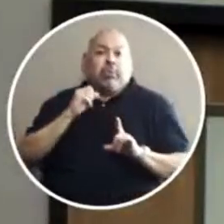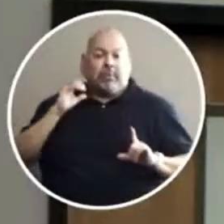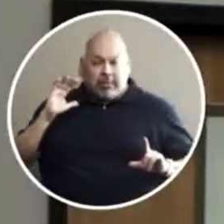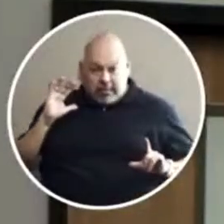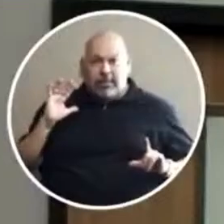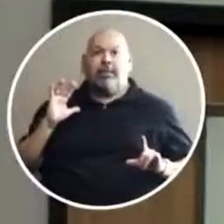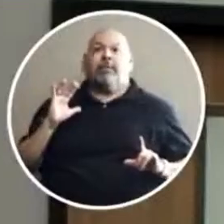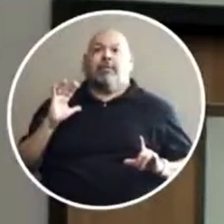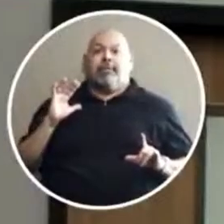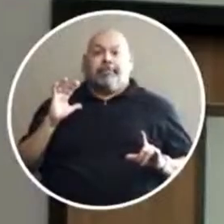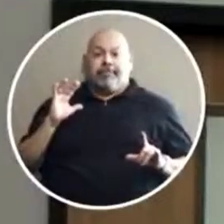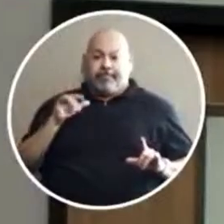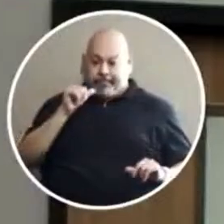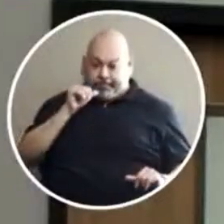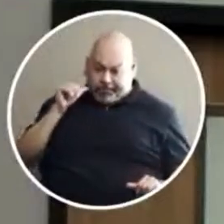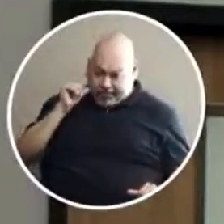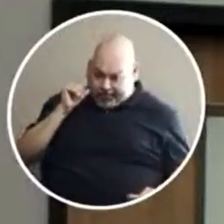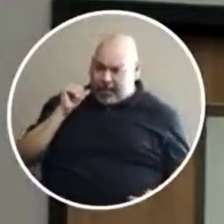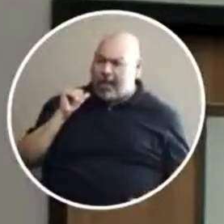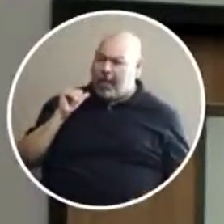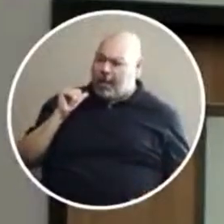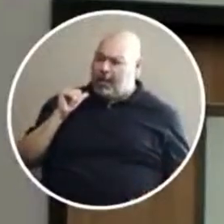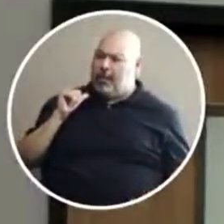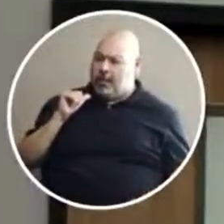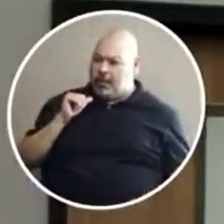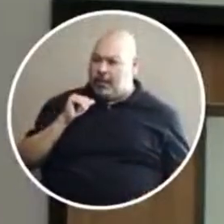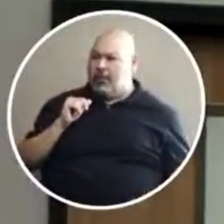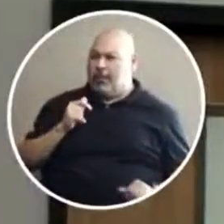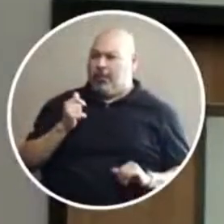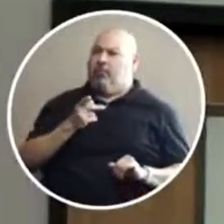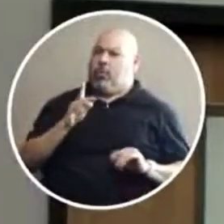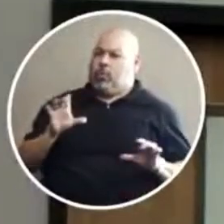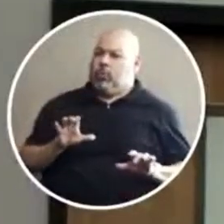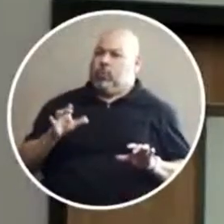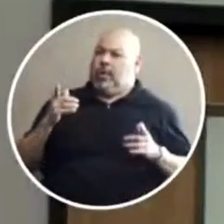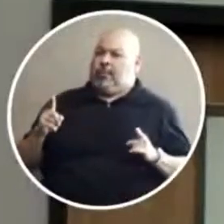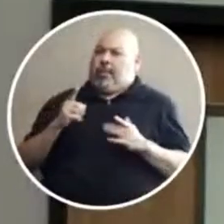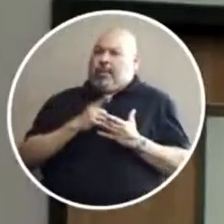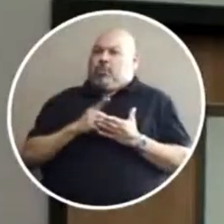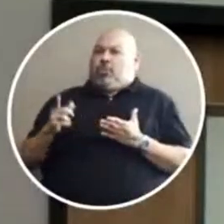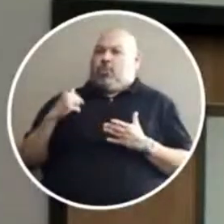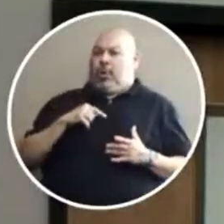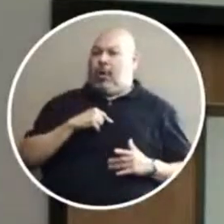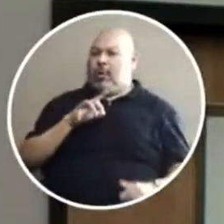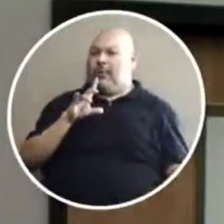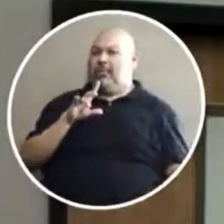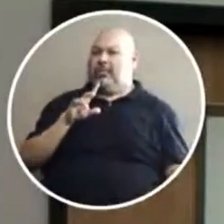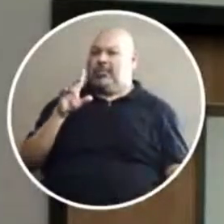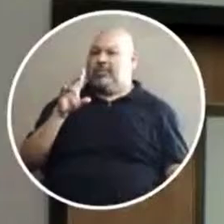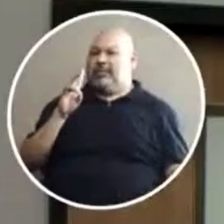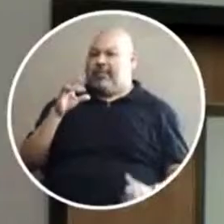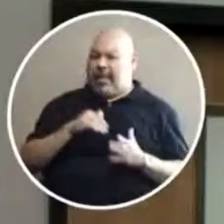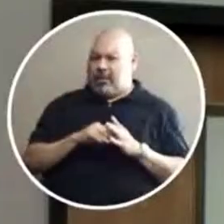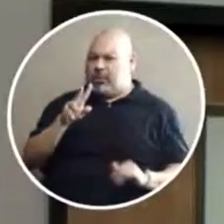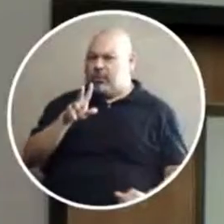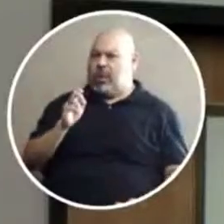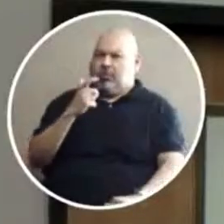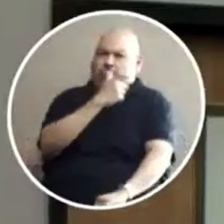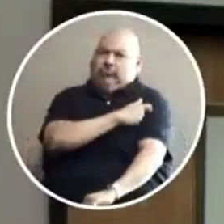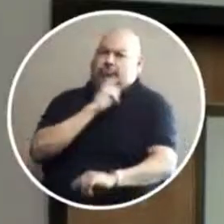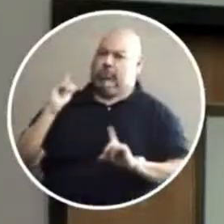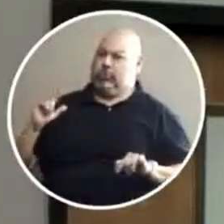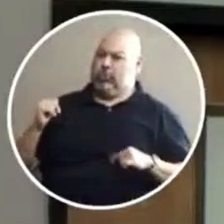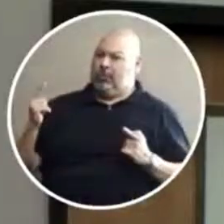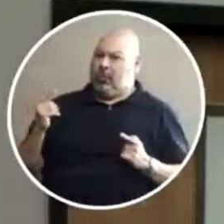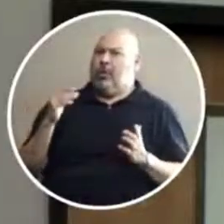right as of yesterday. We have a few activities that occurred this week. We are at 7,200